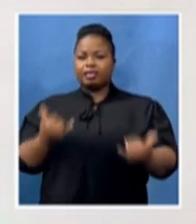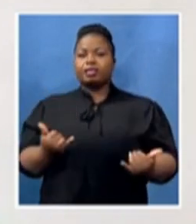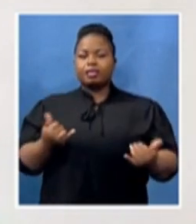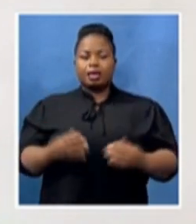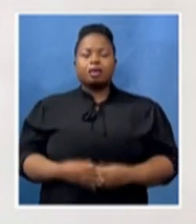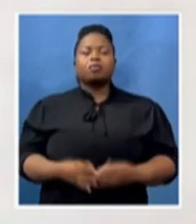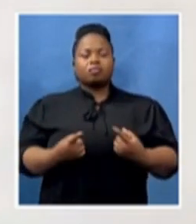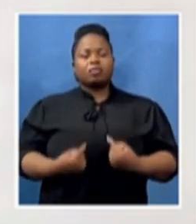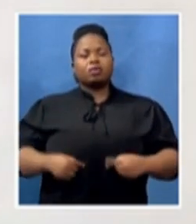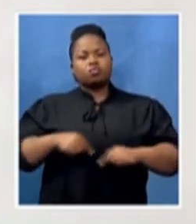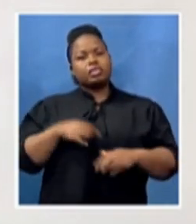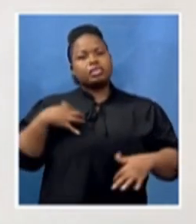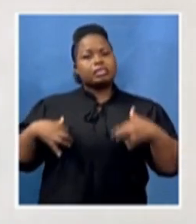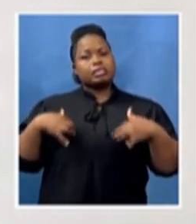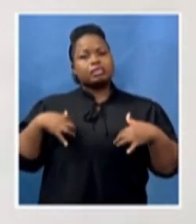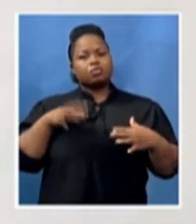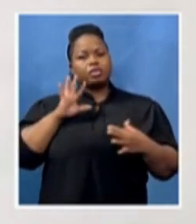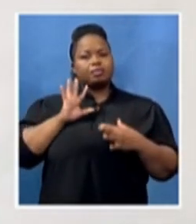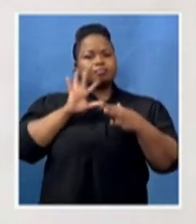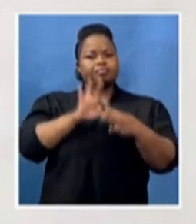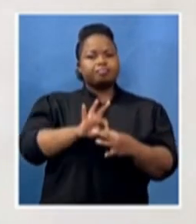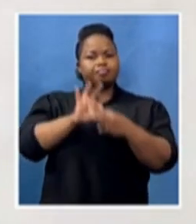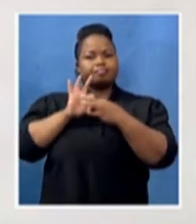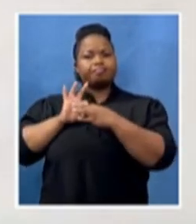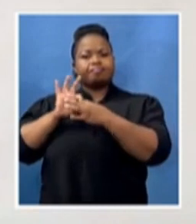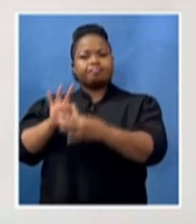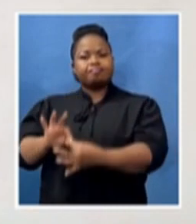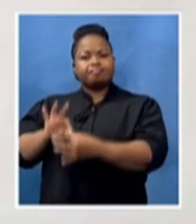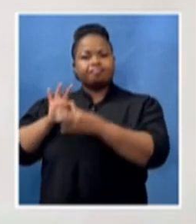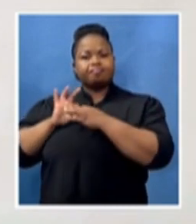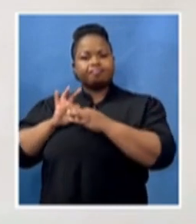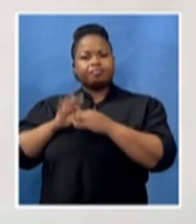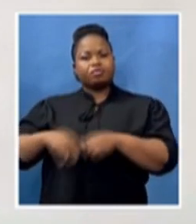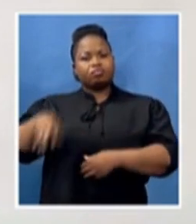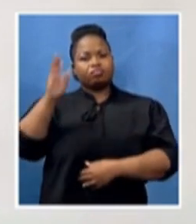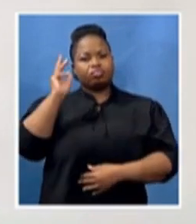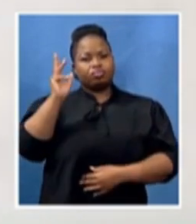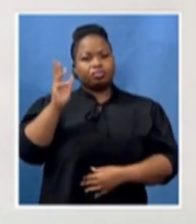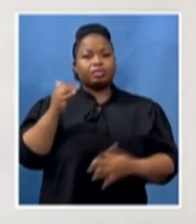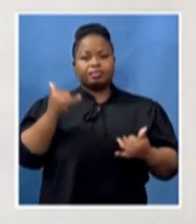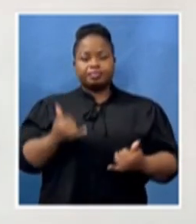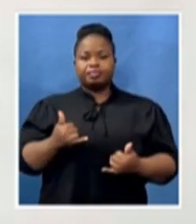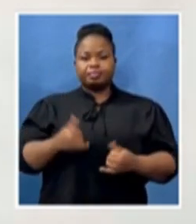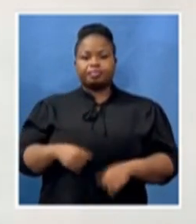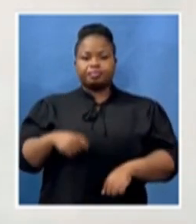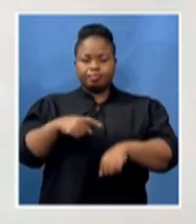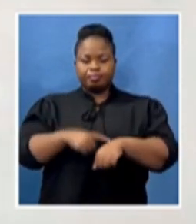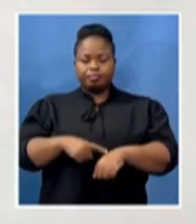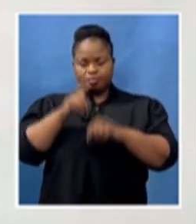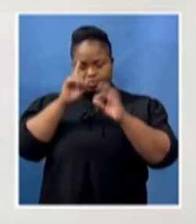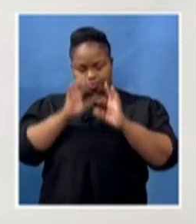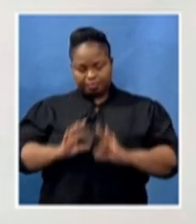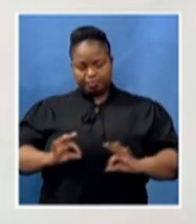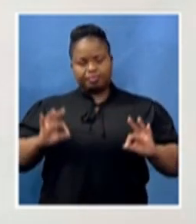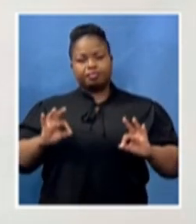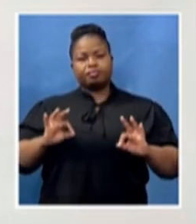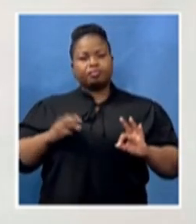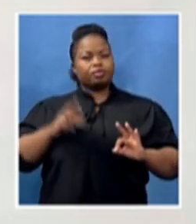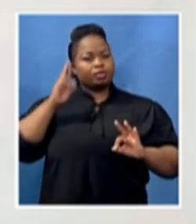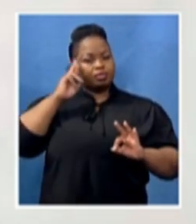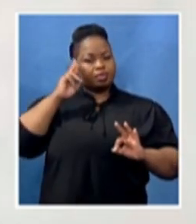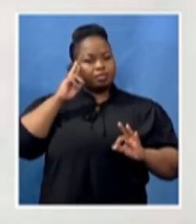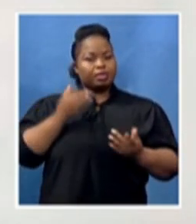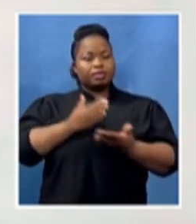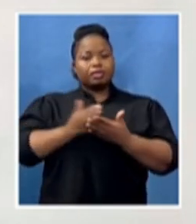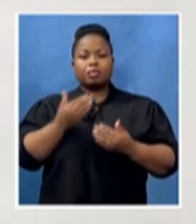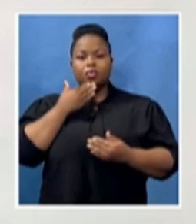deliver this lecture. Let's take a moment to remember those who are infected and affected by this virus